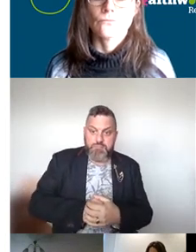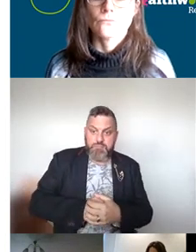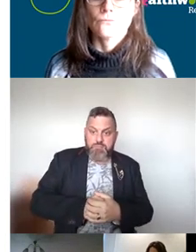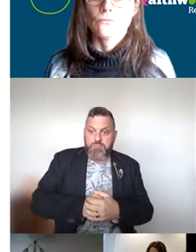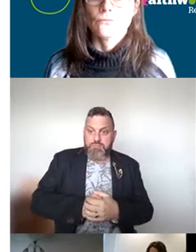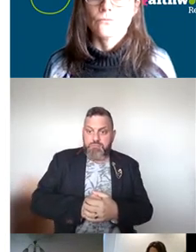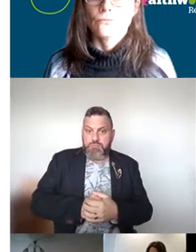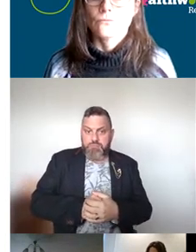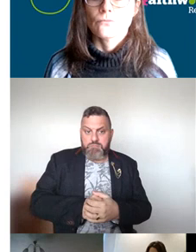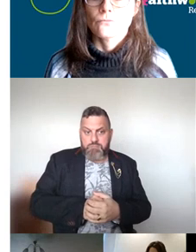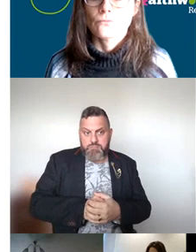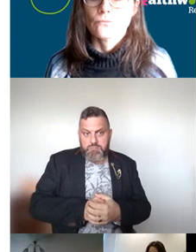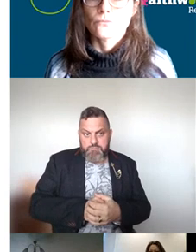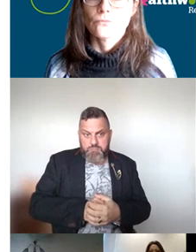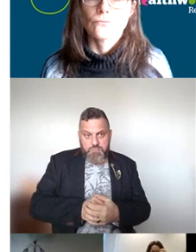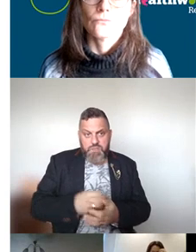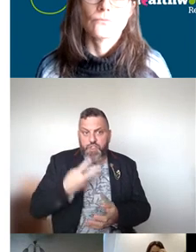The third theme